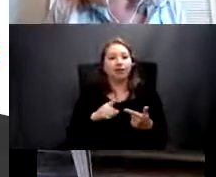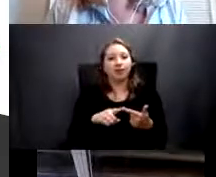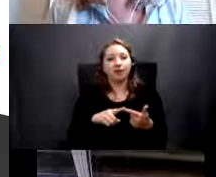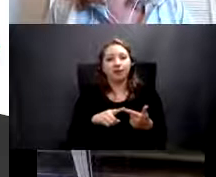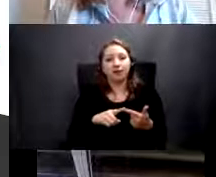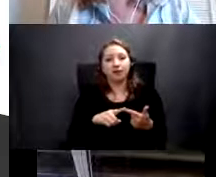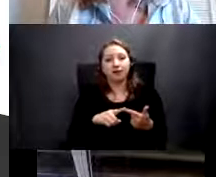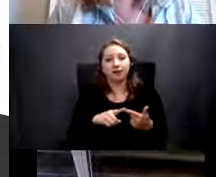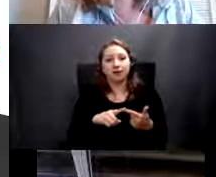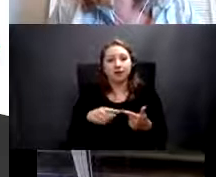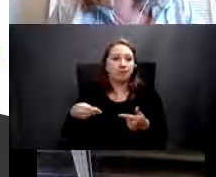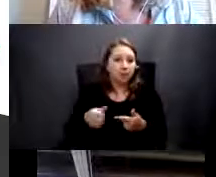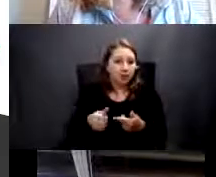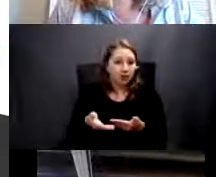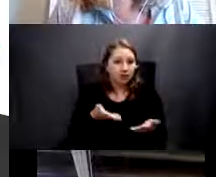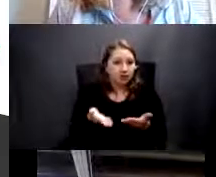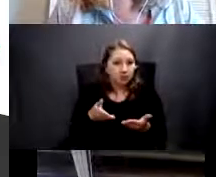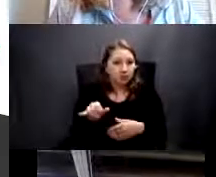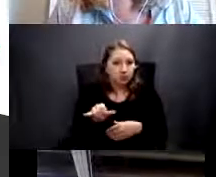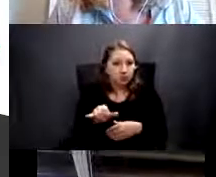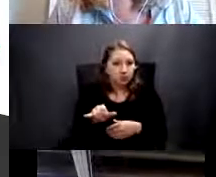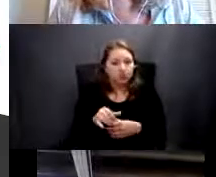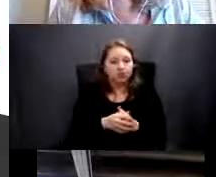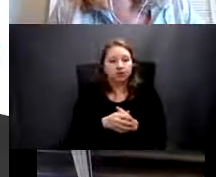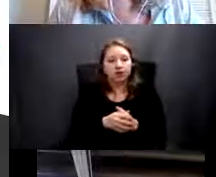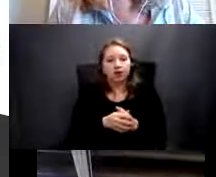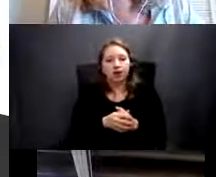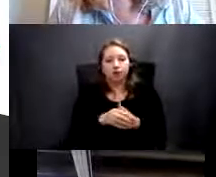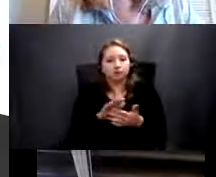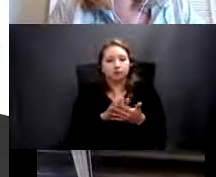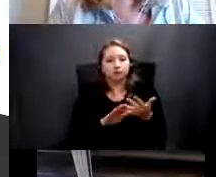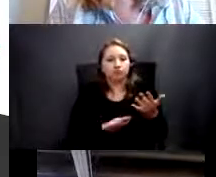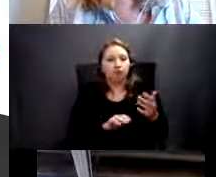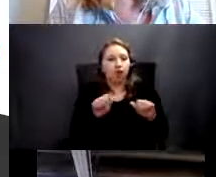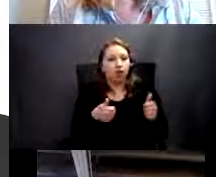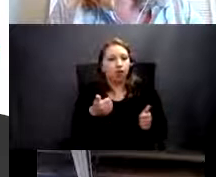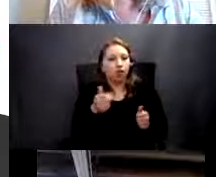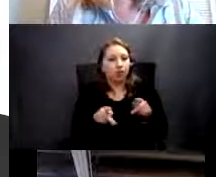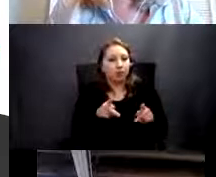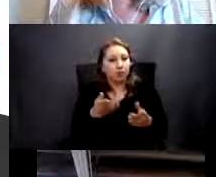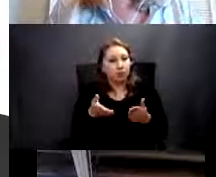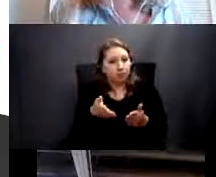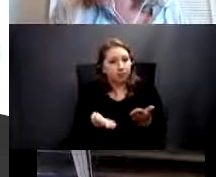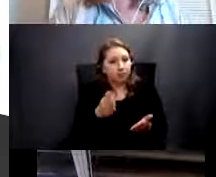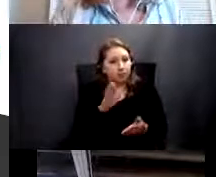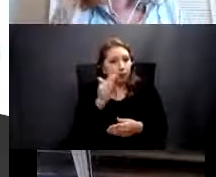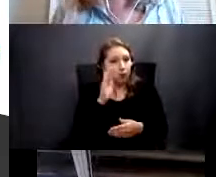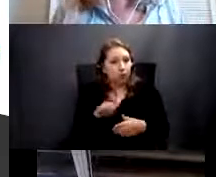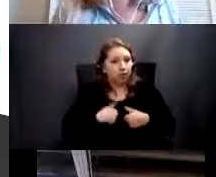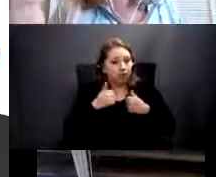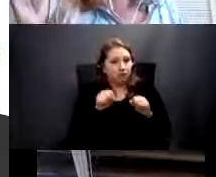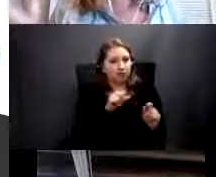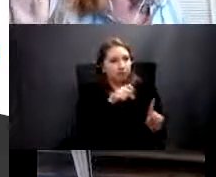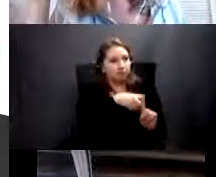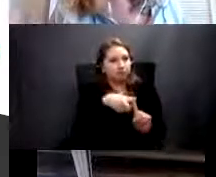paid for services and other people that you may know. One resource that